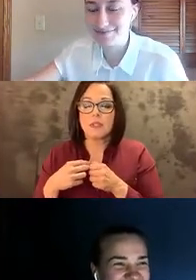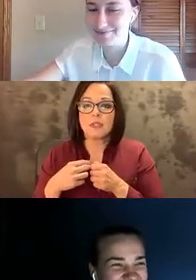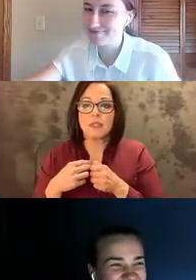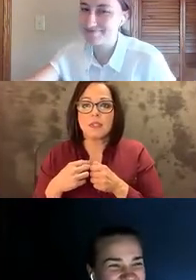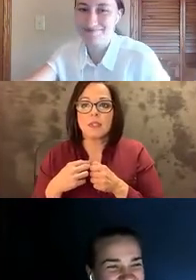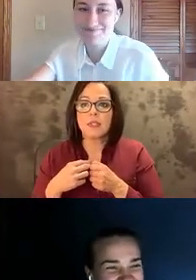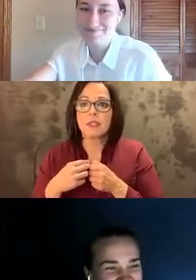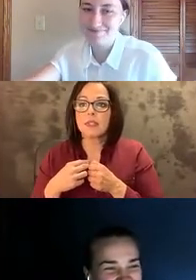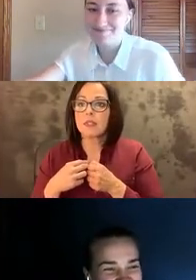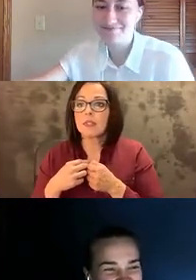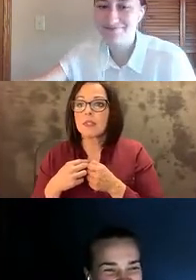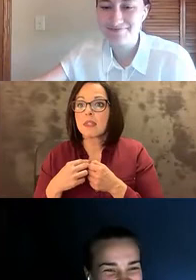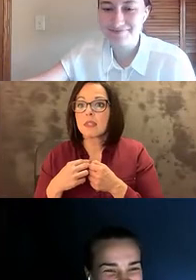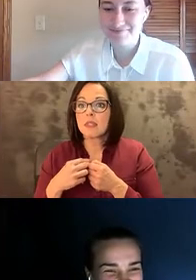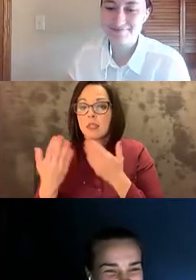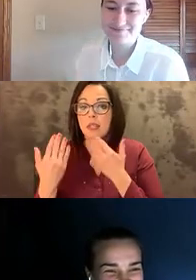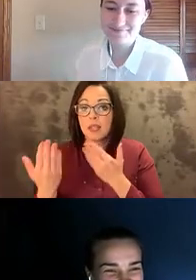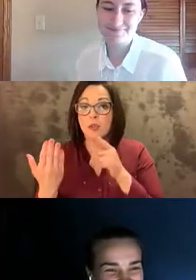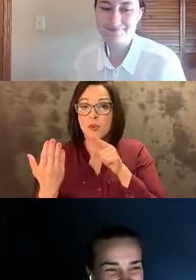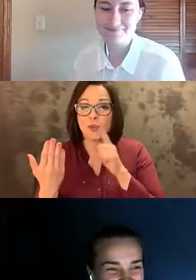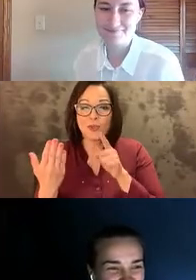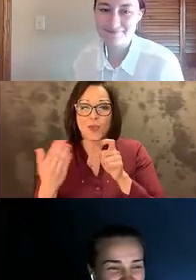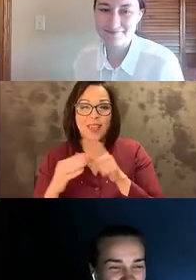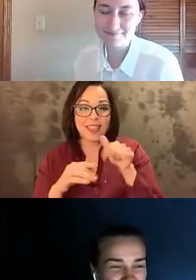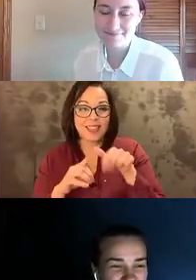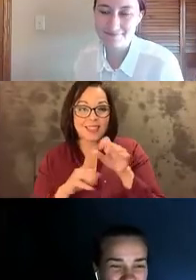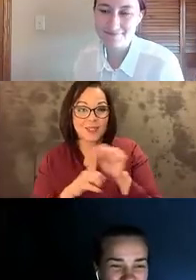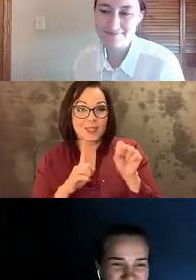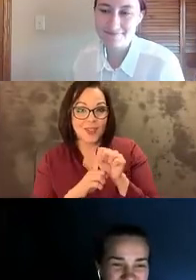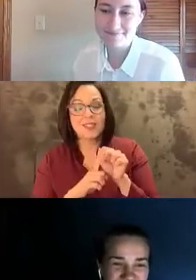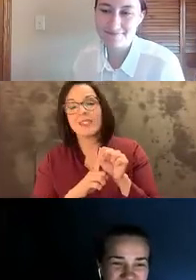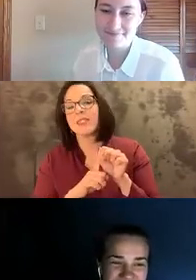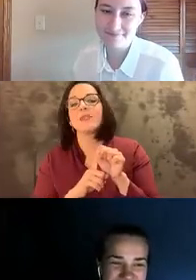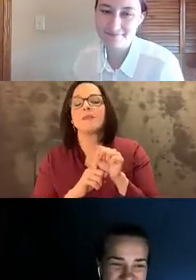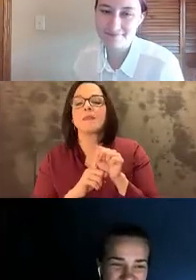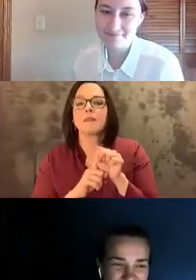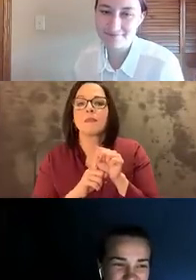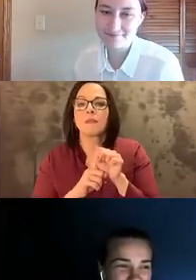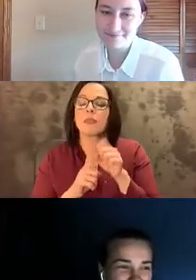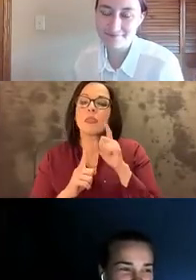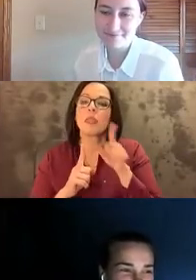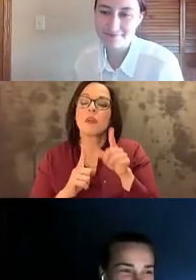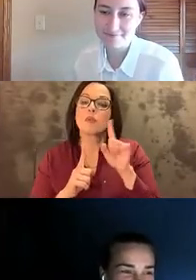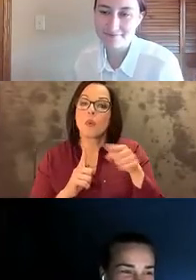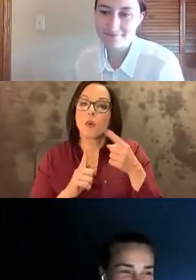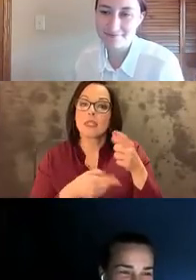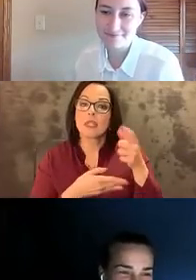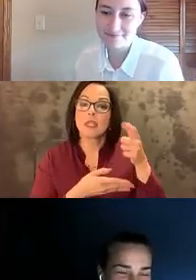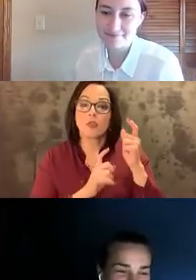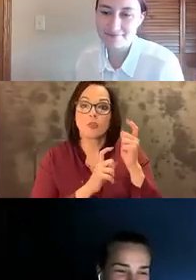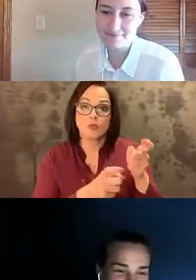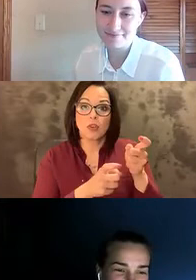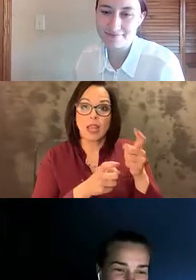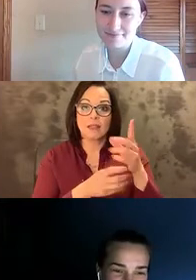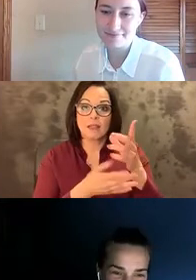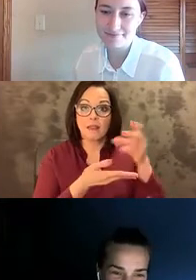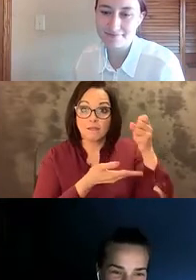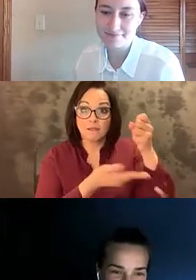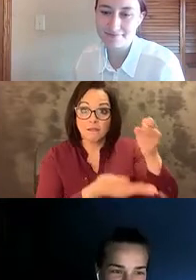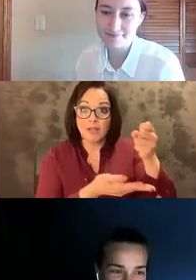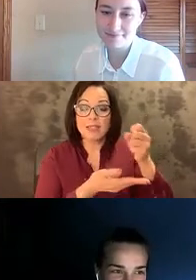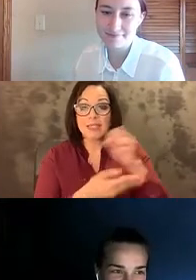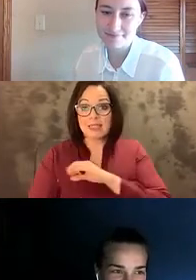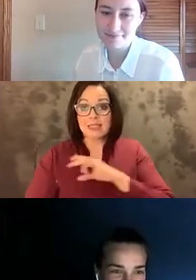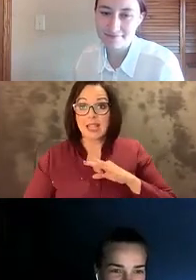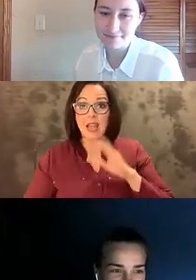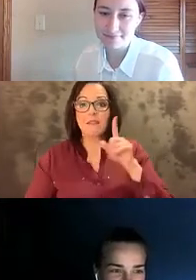Thank you. So in this situation, you would report only grant-funded staff, which means you would indicate answer